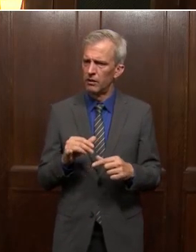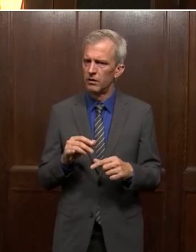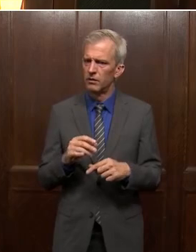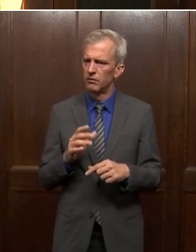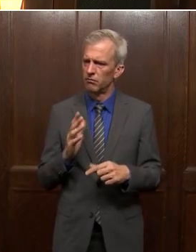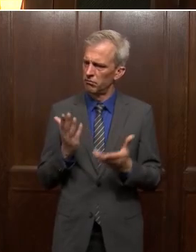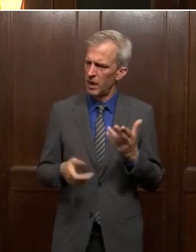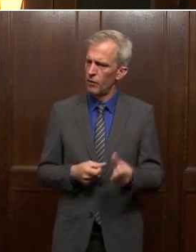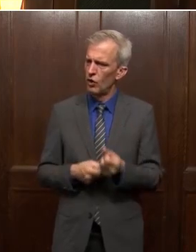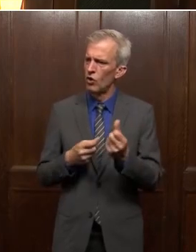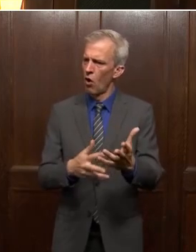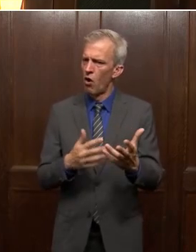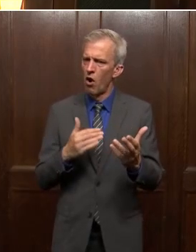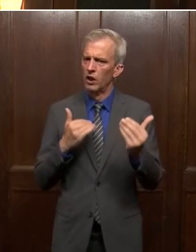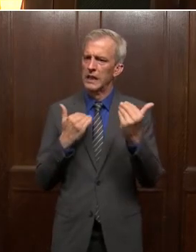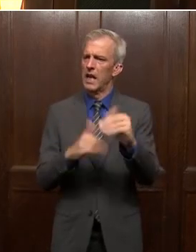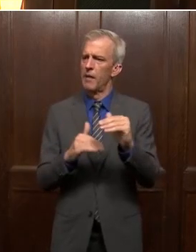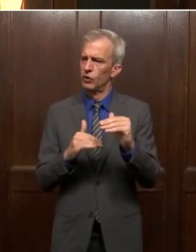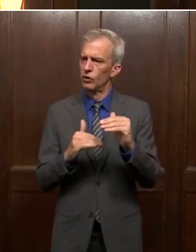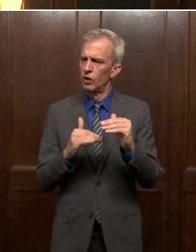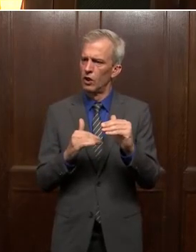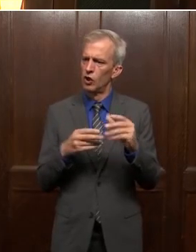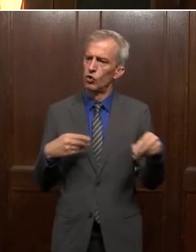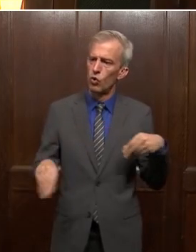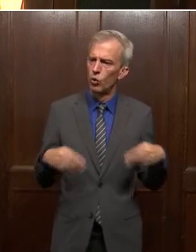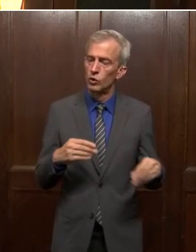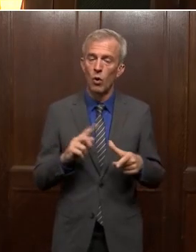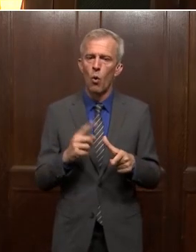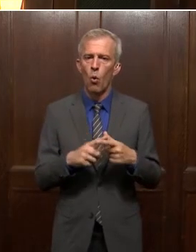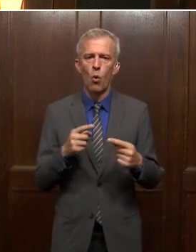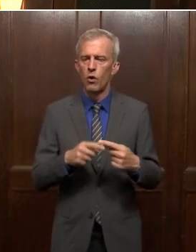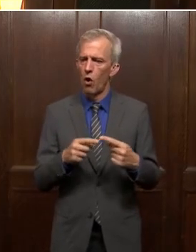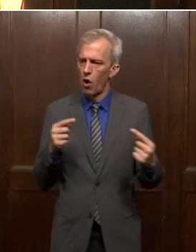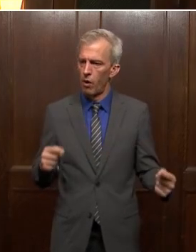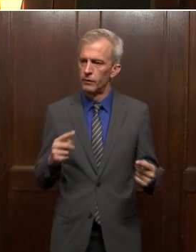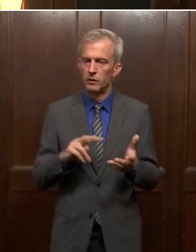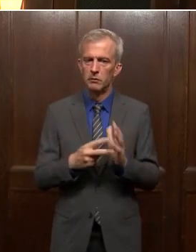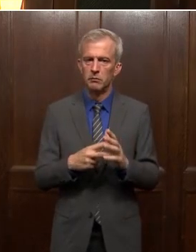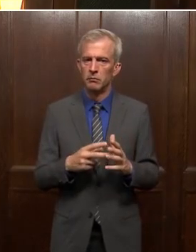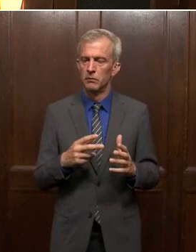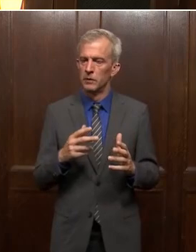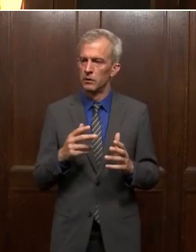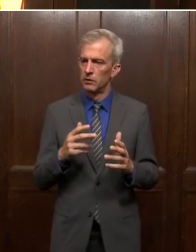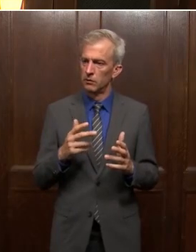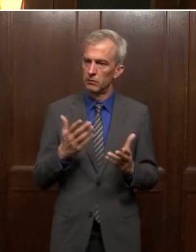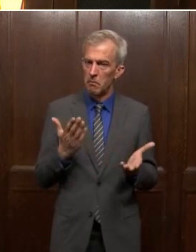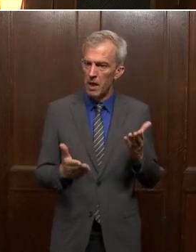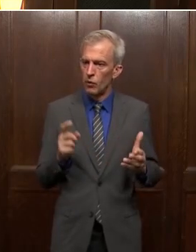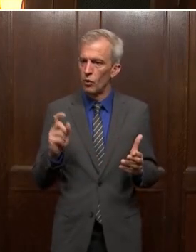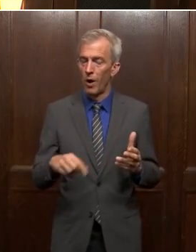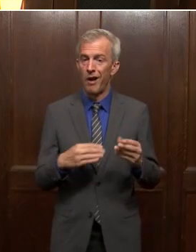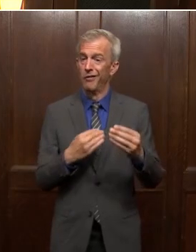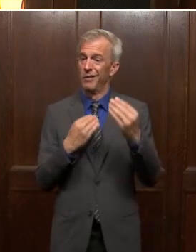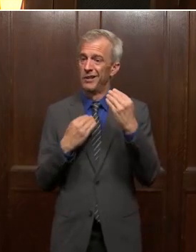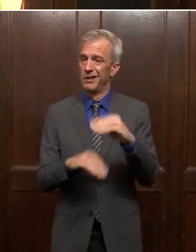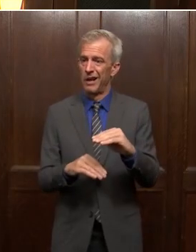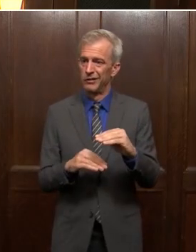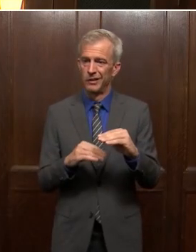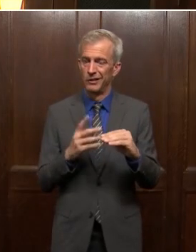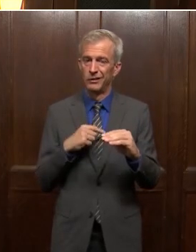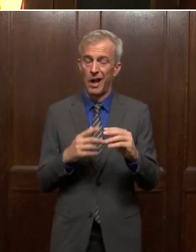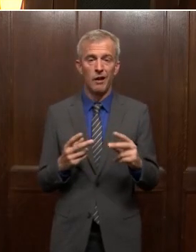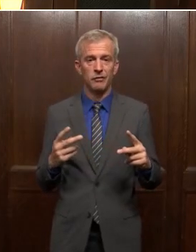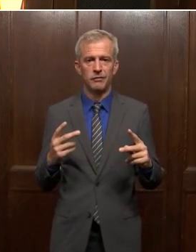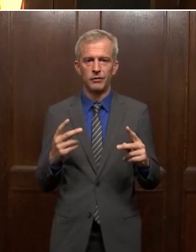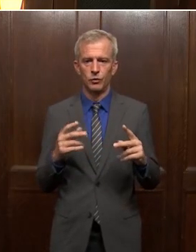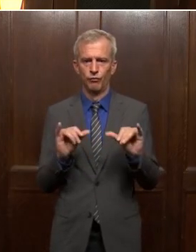restrictions, or perhaps just the opposite? Do the numbers or others in the survey suggest to you that this loosening isn't quite imminent? Yeah, I